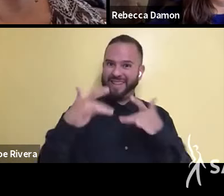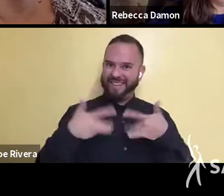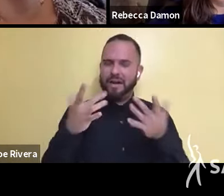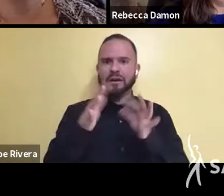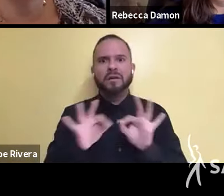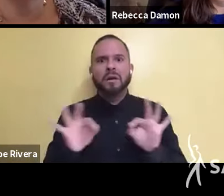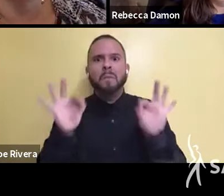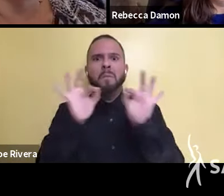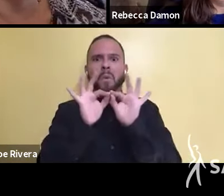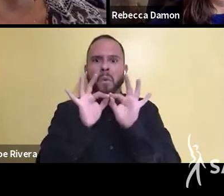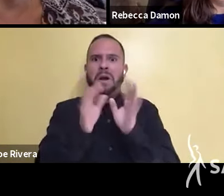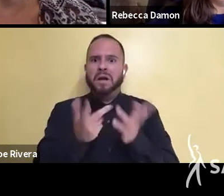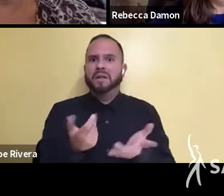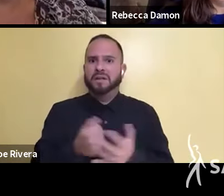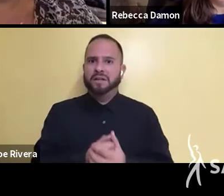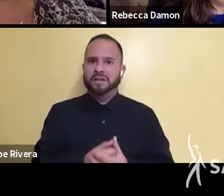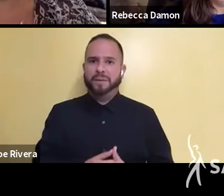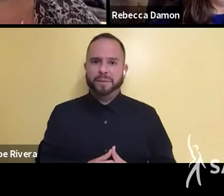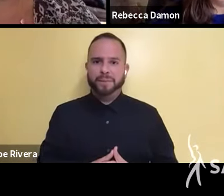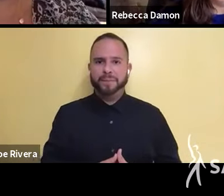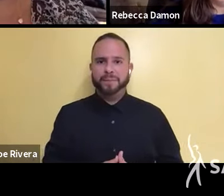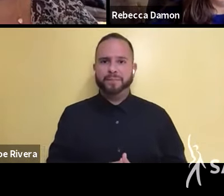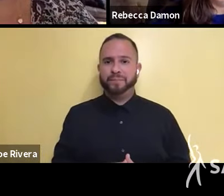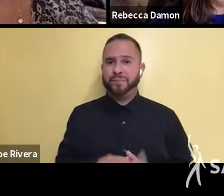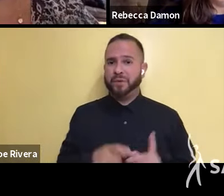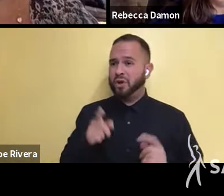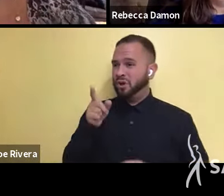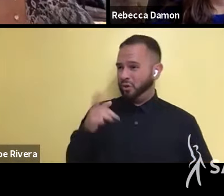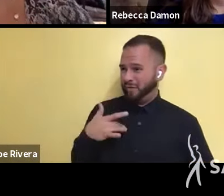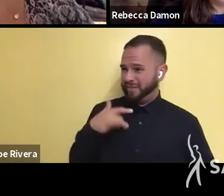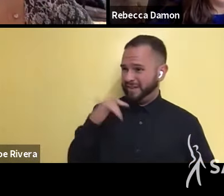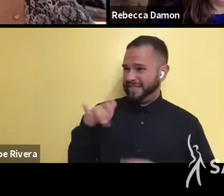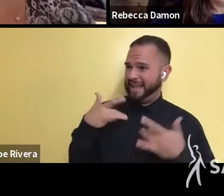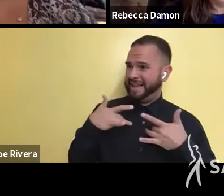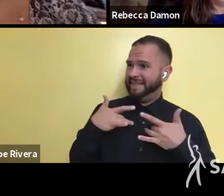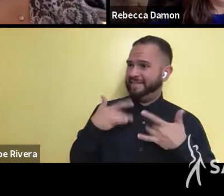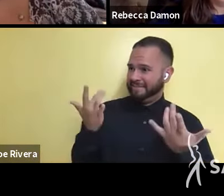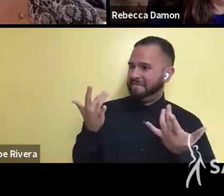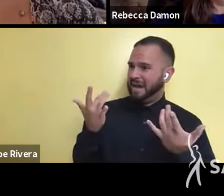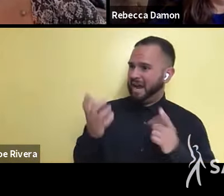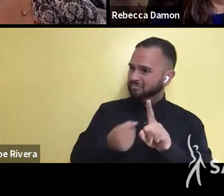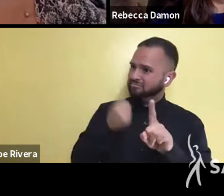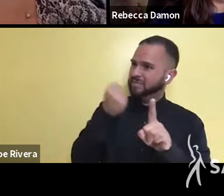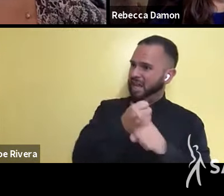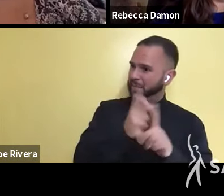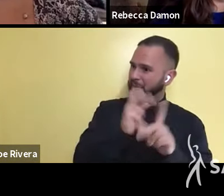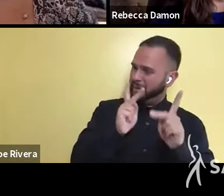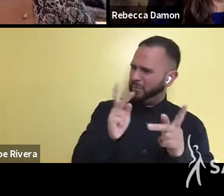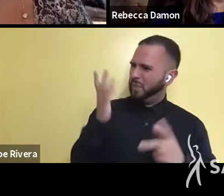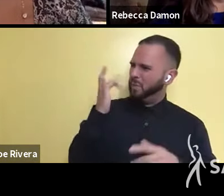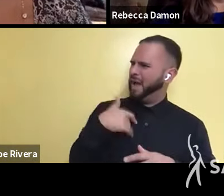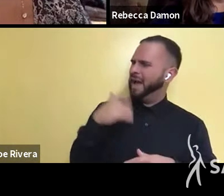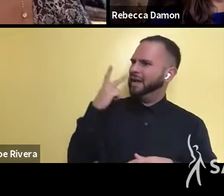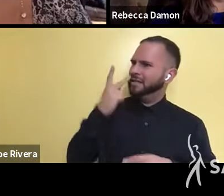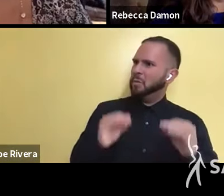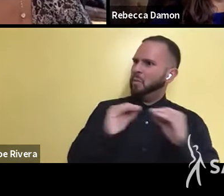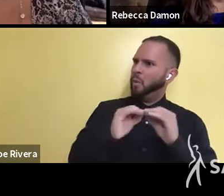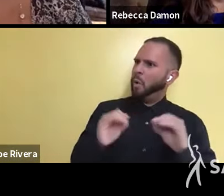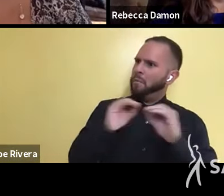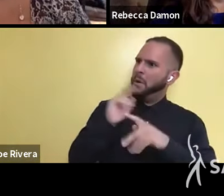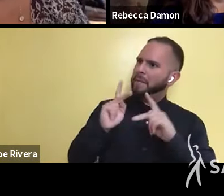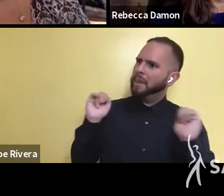the Beyond the Red Carpet has actually had an impact on people on the Hill? Because I see it expanding every time I'm coming up. So